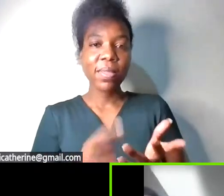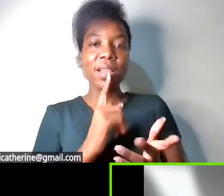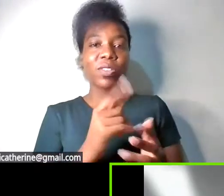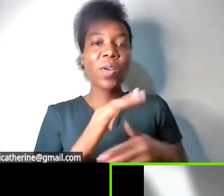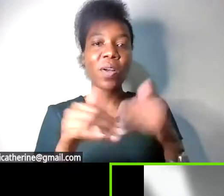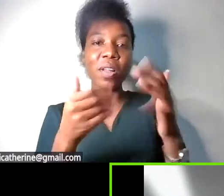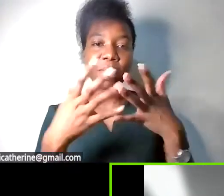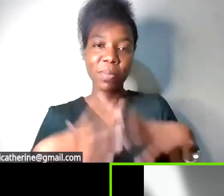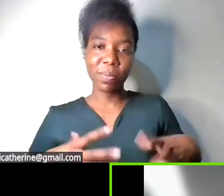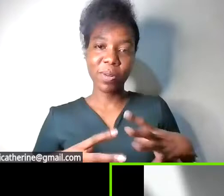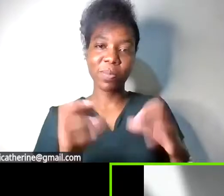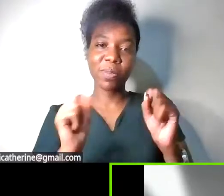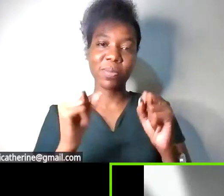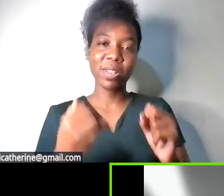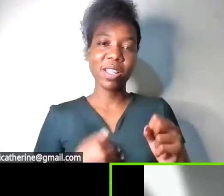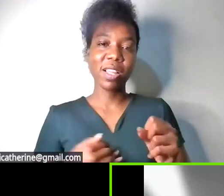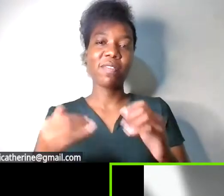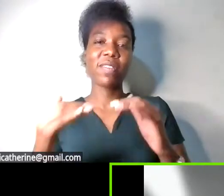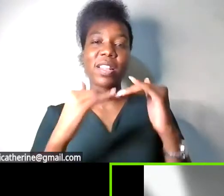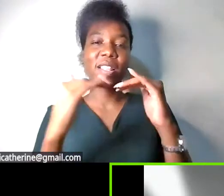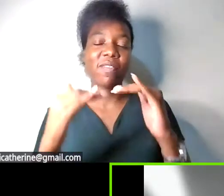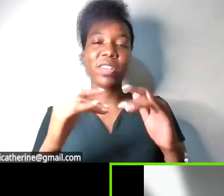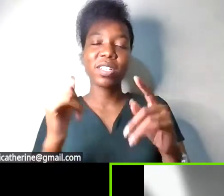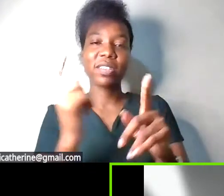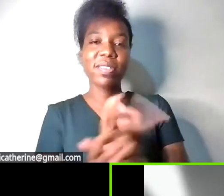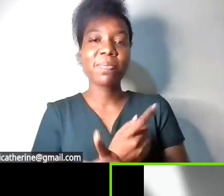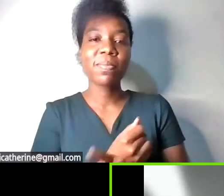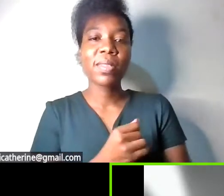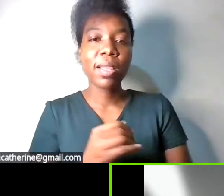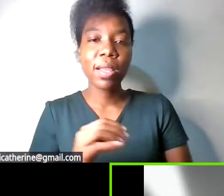homesickness. I will give you a story.